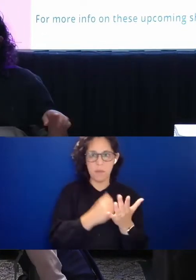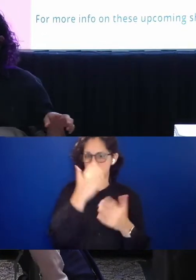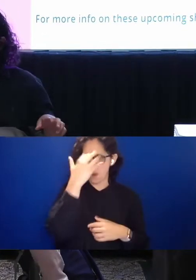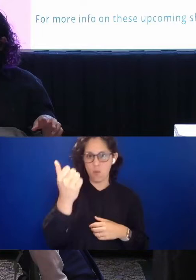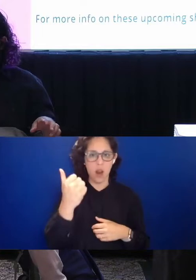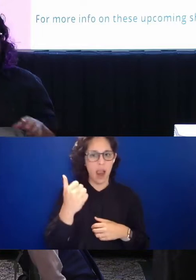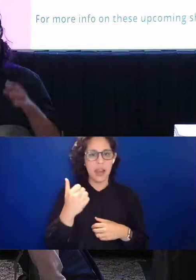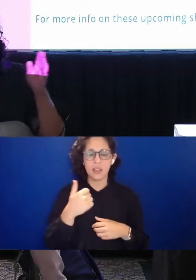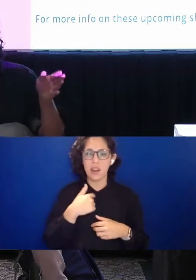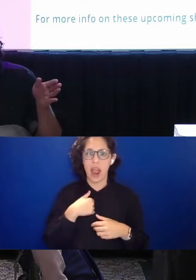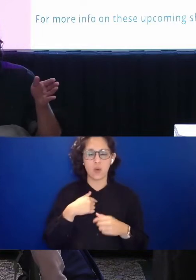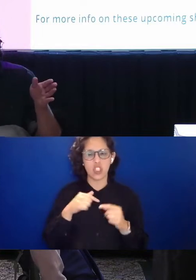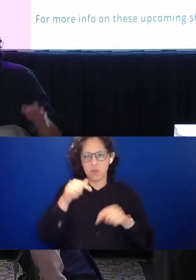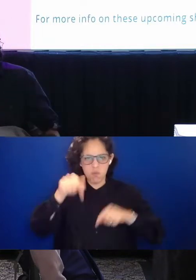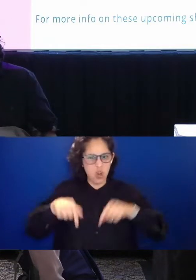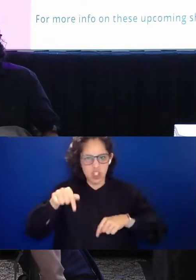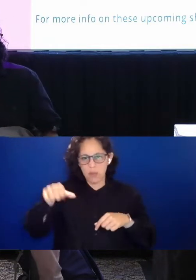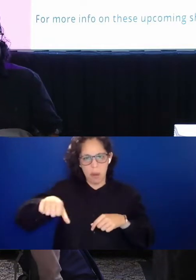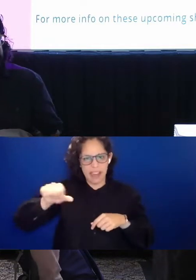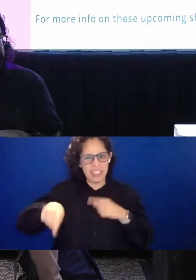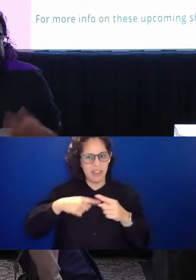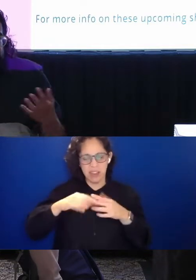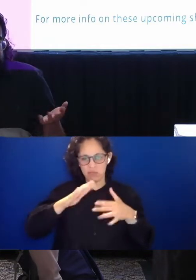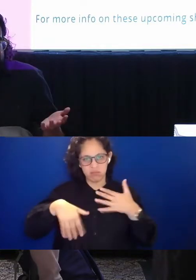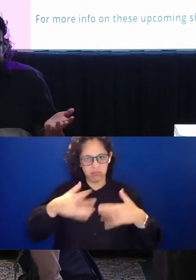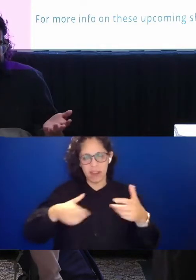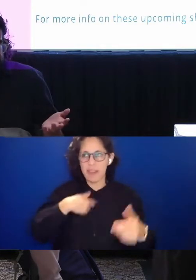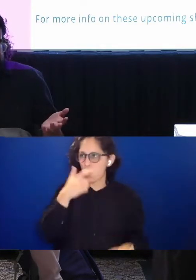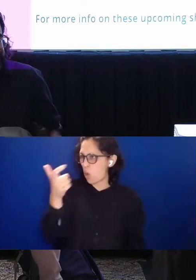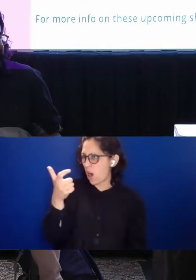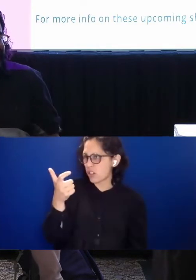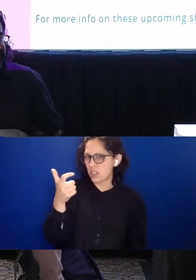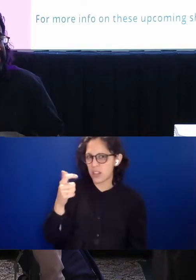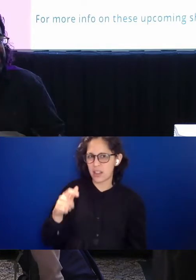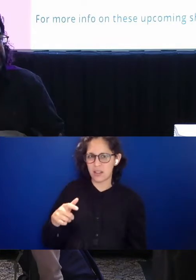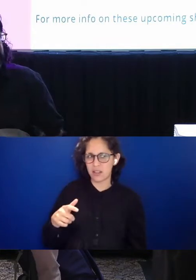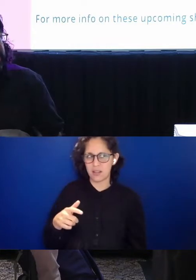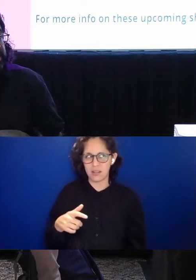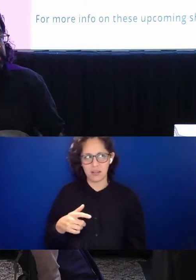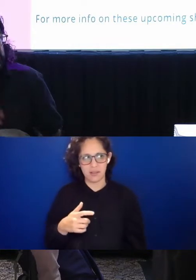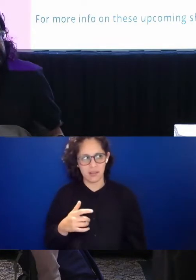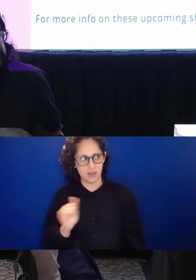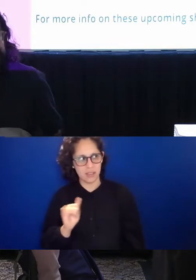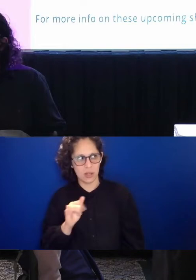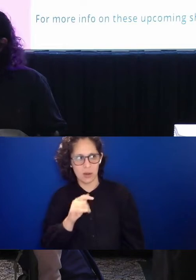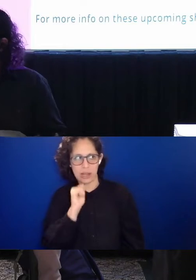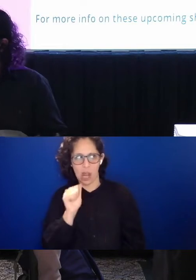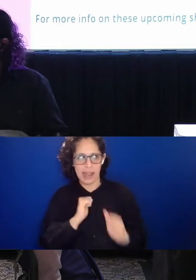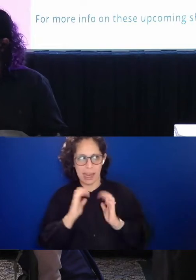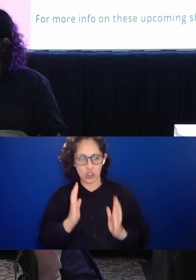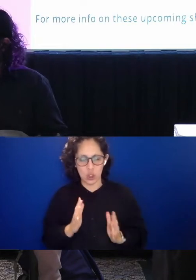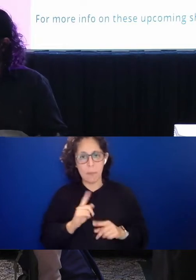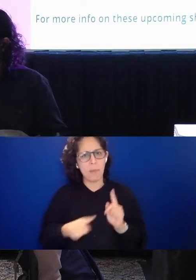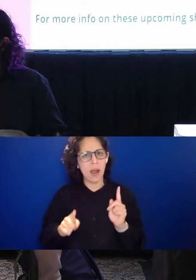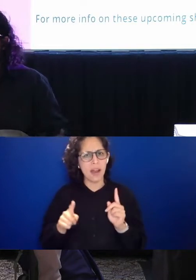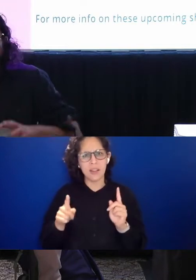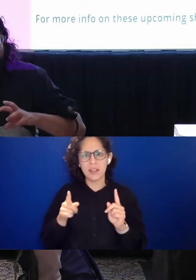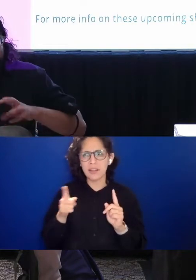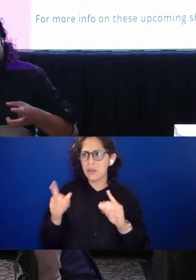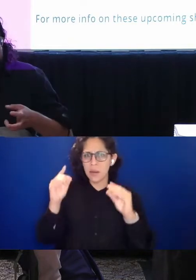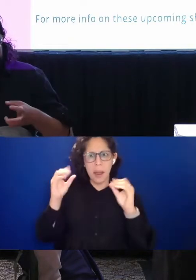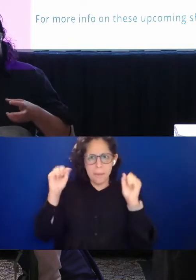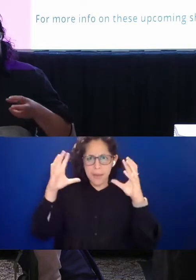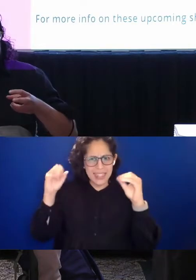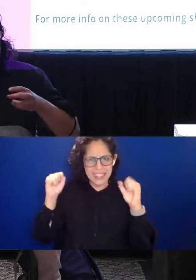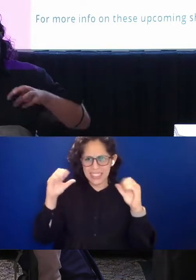buttons and do the thing. And Ben watched it, and Ben very sweet was like, you're not an actor, but you're an amazing teacher.